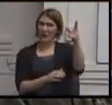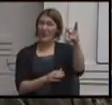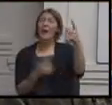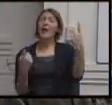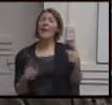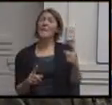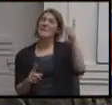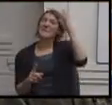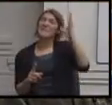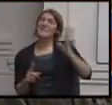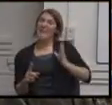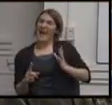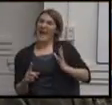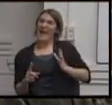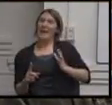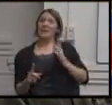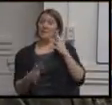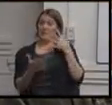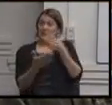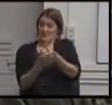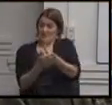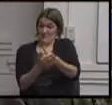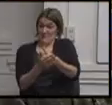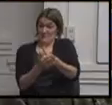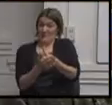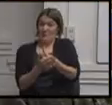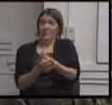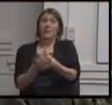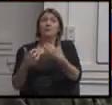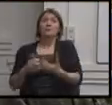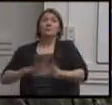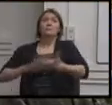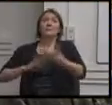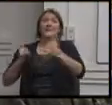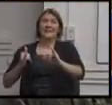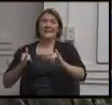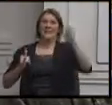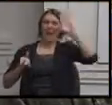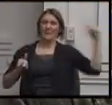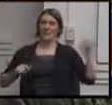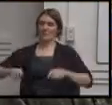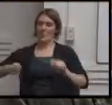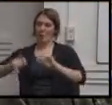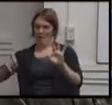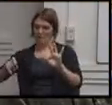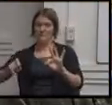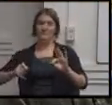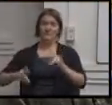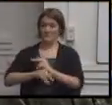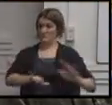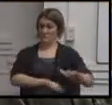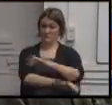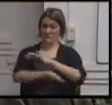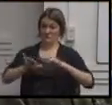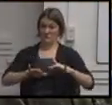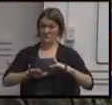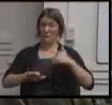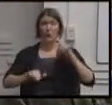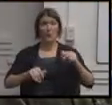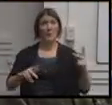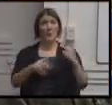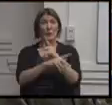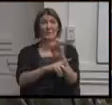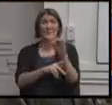to take the keys and shut it off. But there could have been a fire. All the trees could have gone down. Everything could have been more catastrophic.